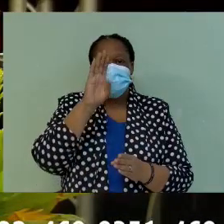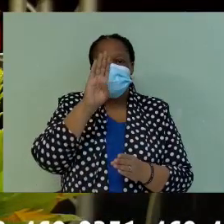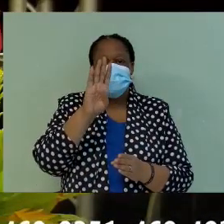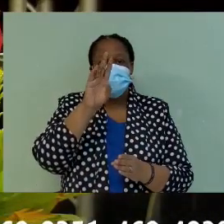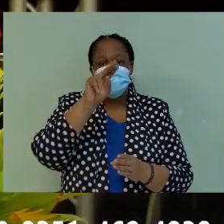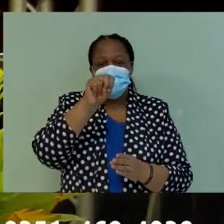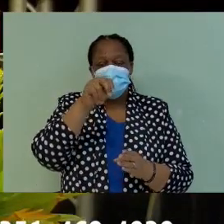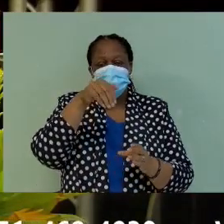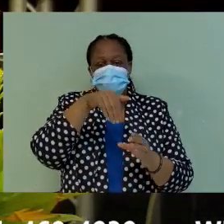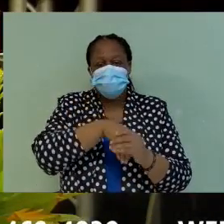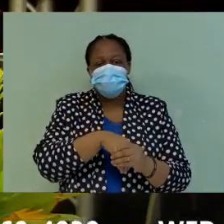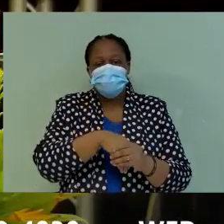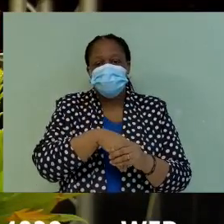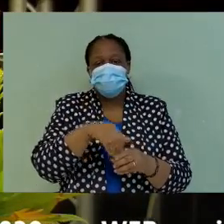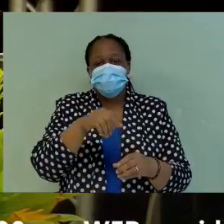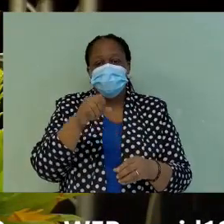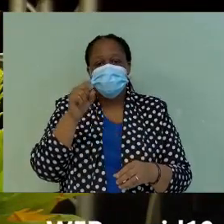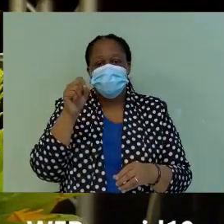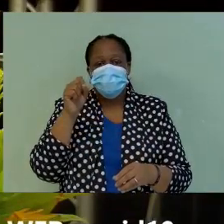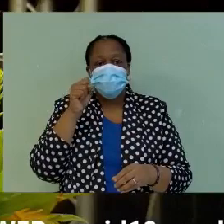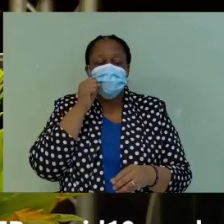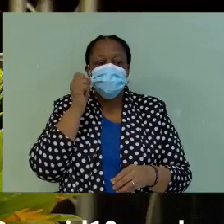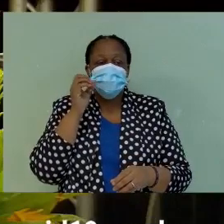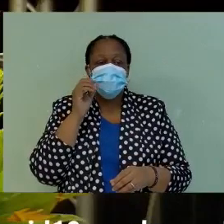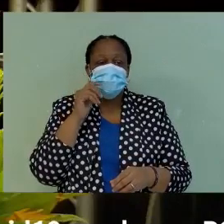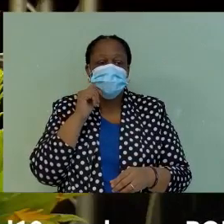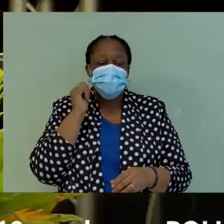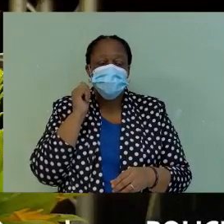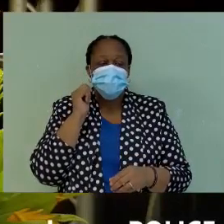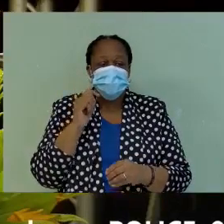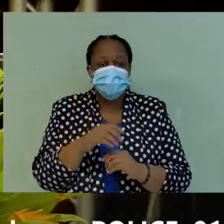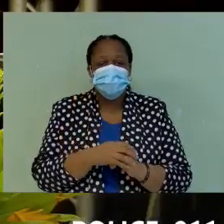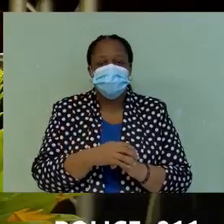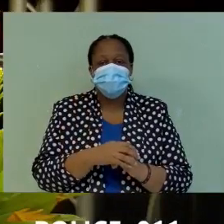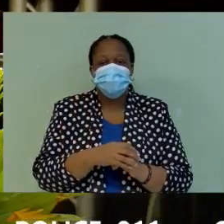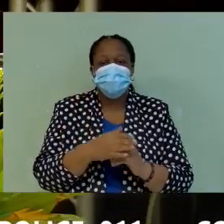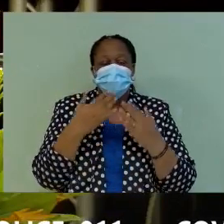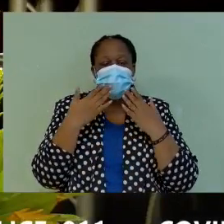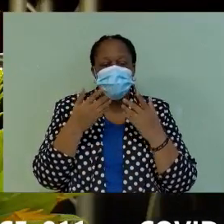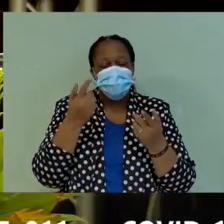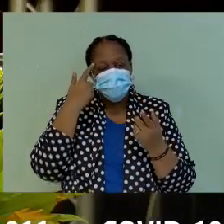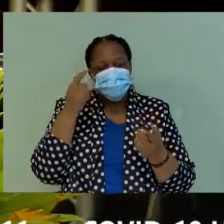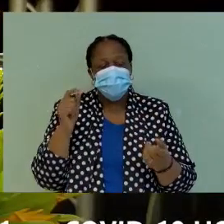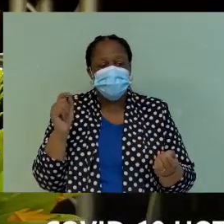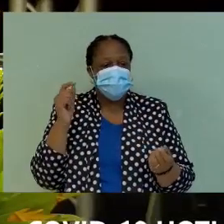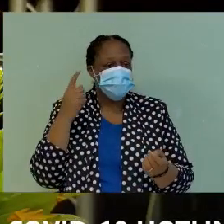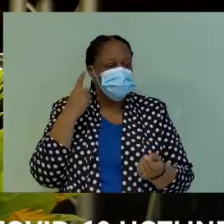the British Virgin Islands. Thank you very much for tuning in.